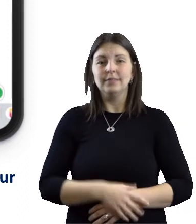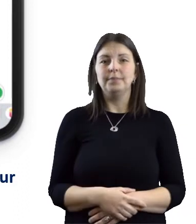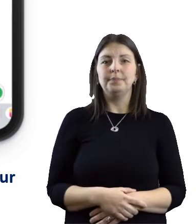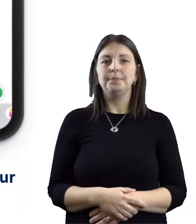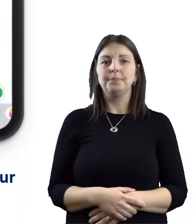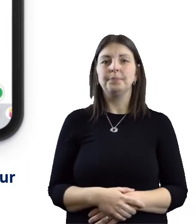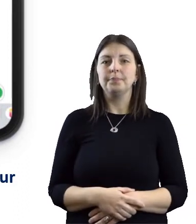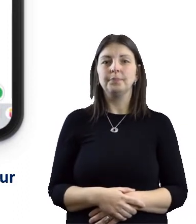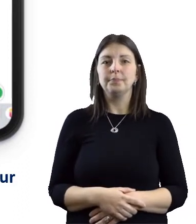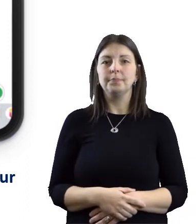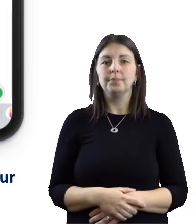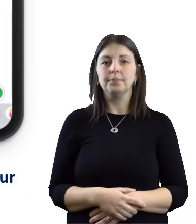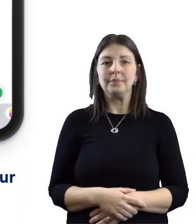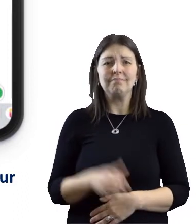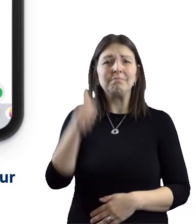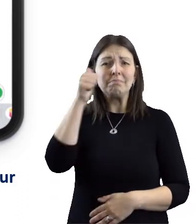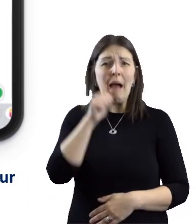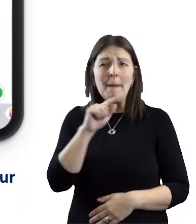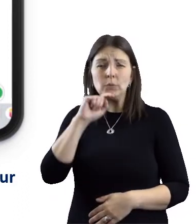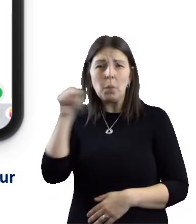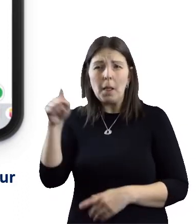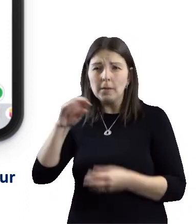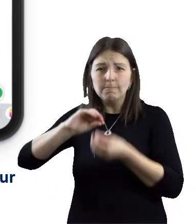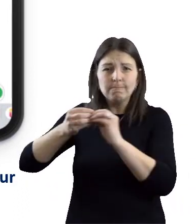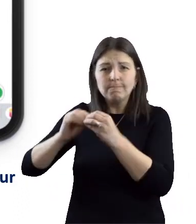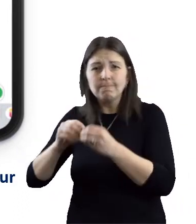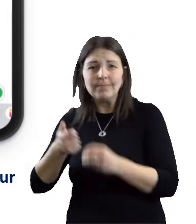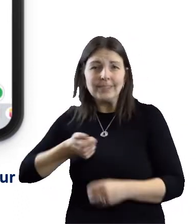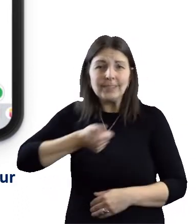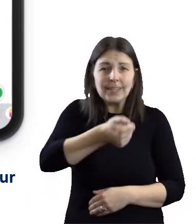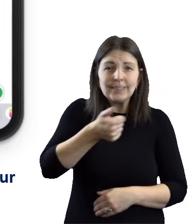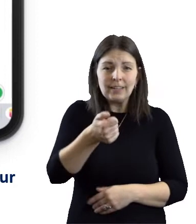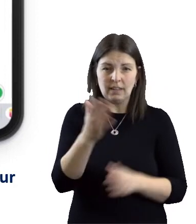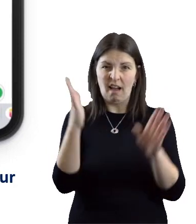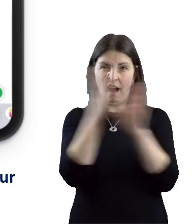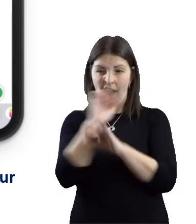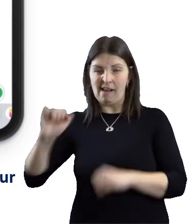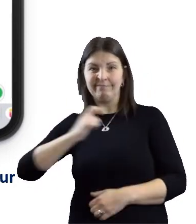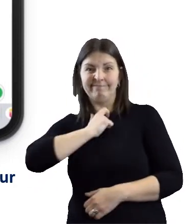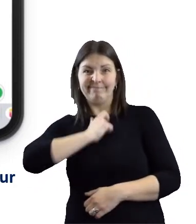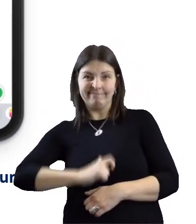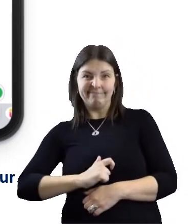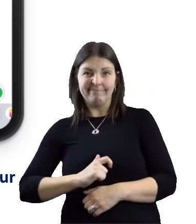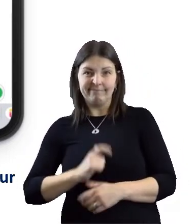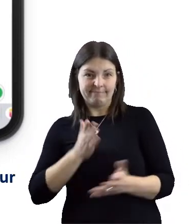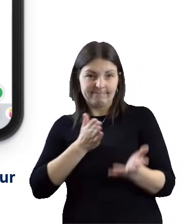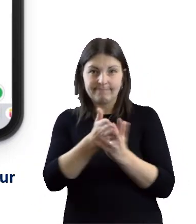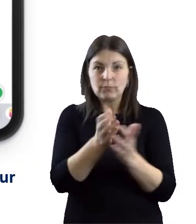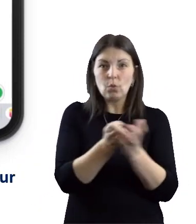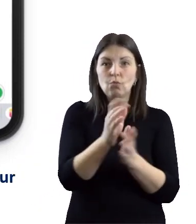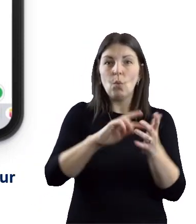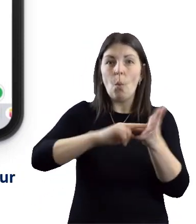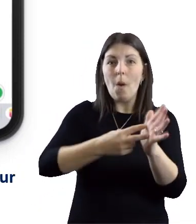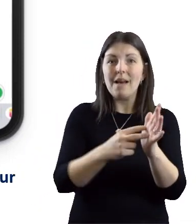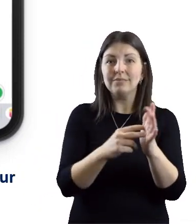The spoofed text will often include links to dodgy and fraudulent websites. Therefore, like emails, it's important not to be guided by